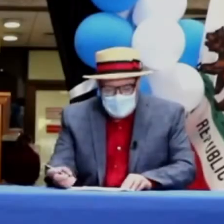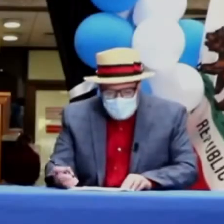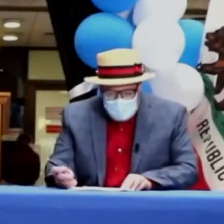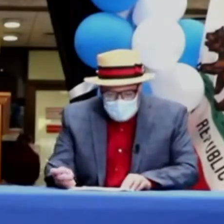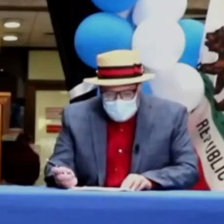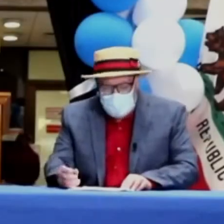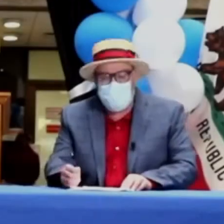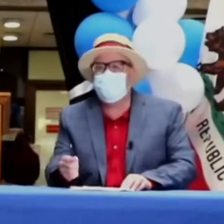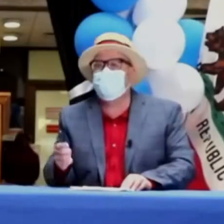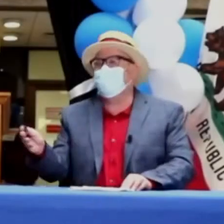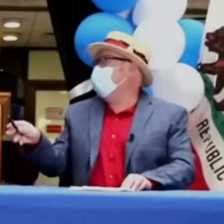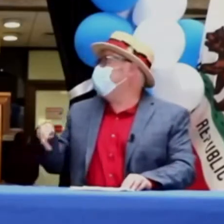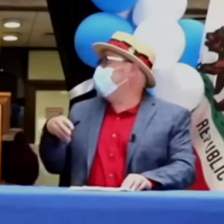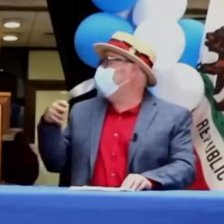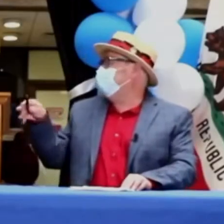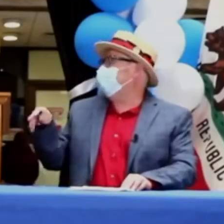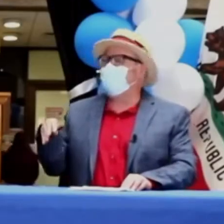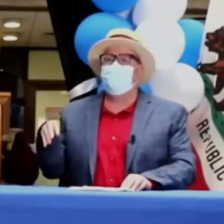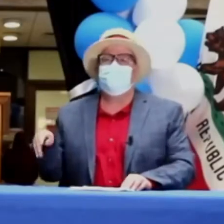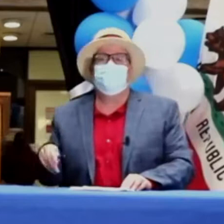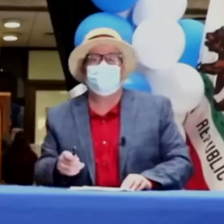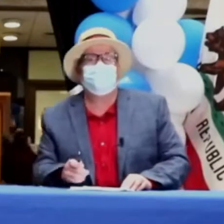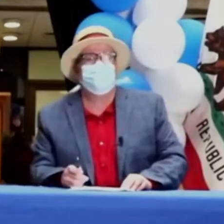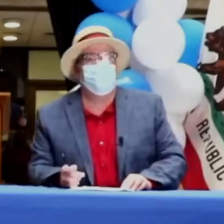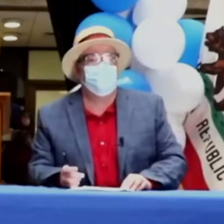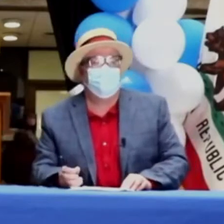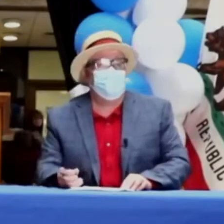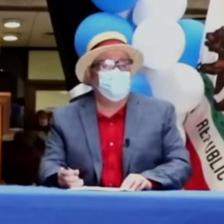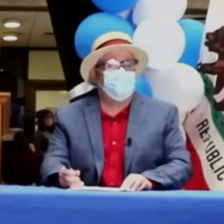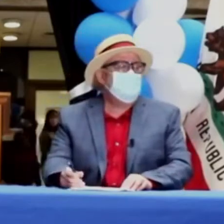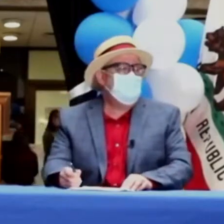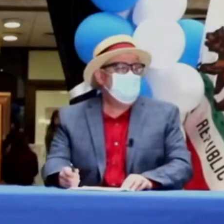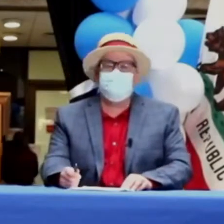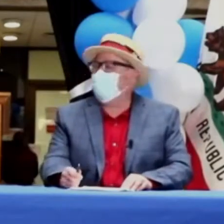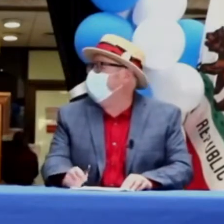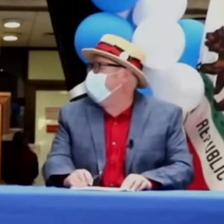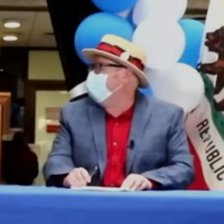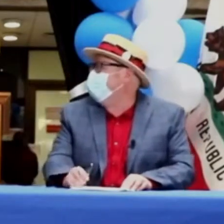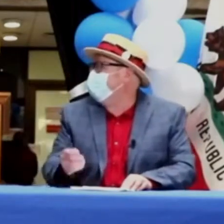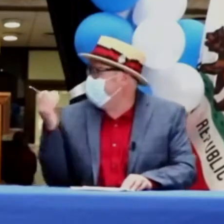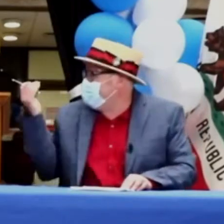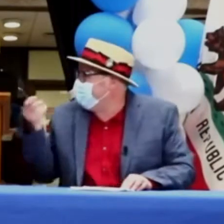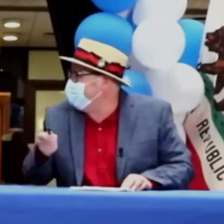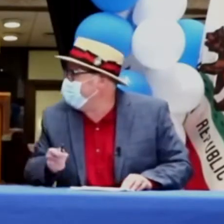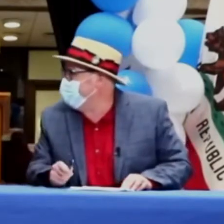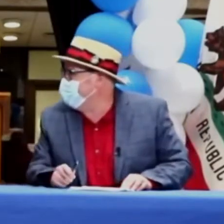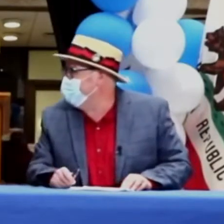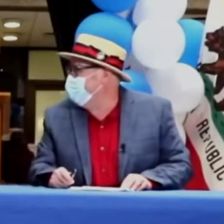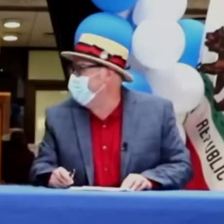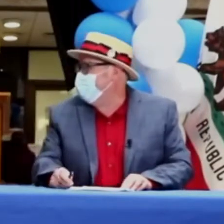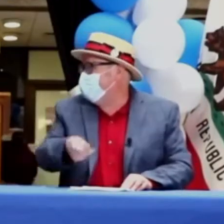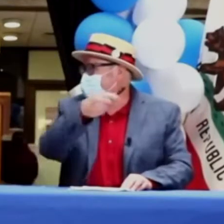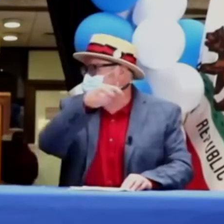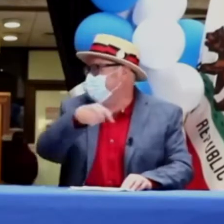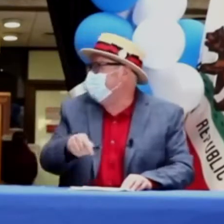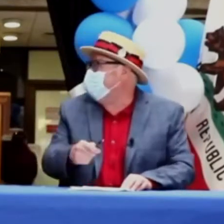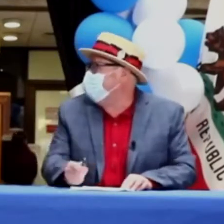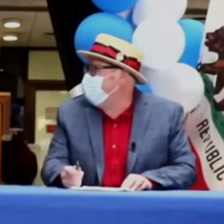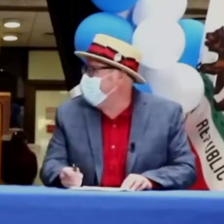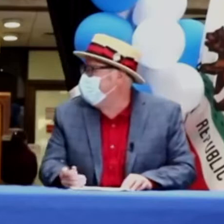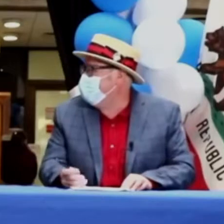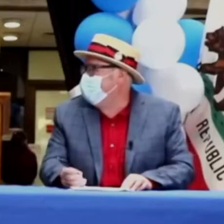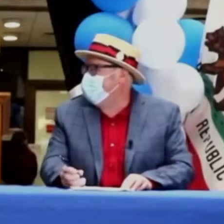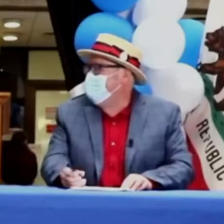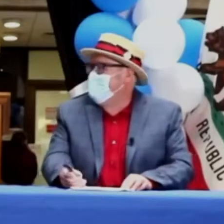Okay, well, as you can see, it's starting to look a lot like an election around here. We got Reggie the registration bear. I saw old Uncle Sam